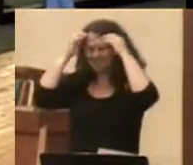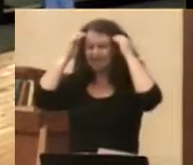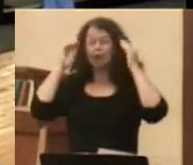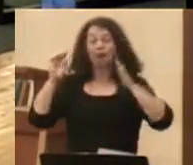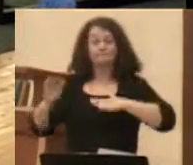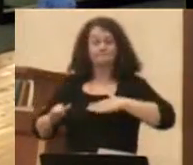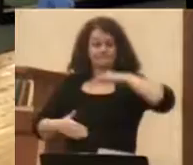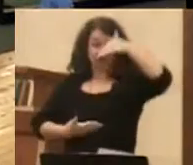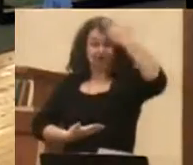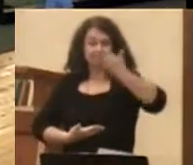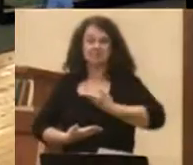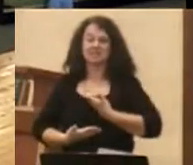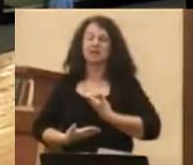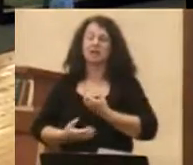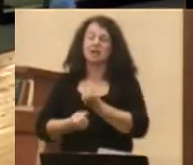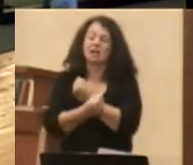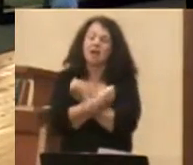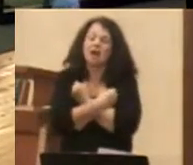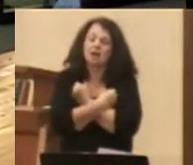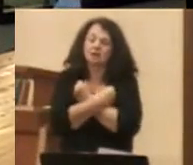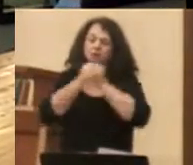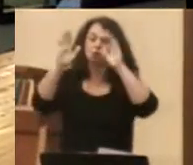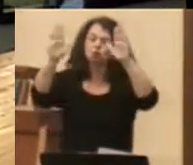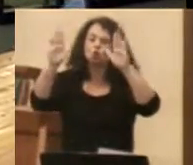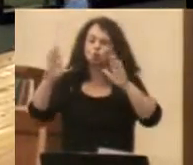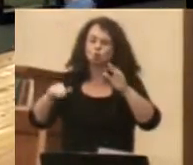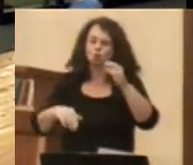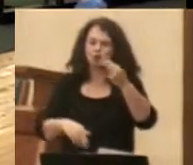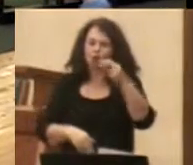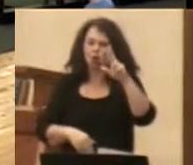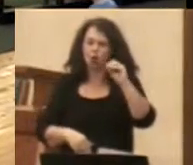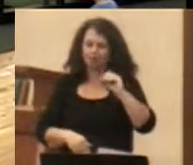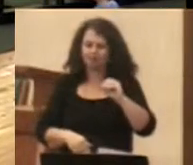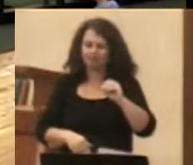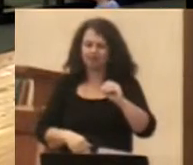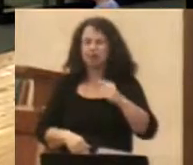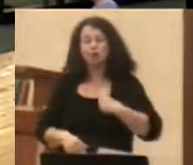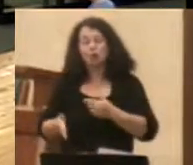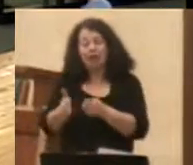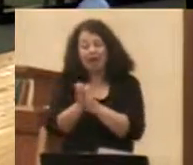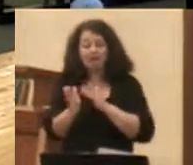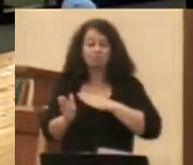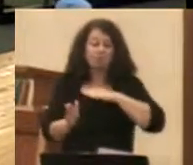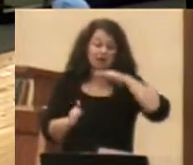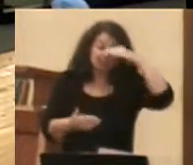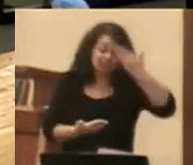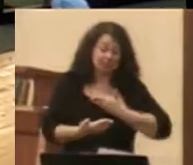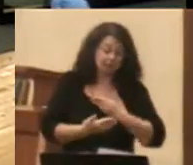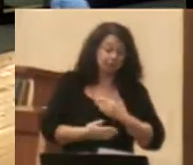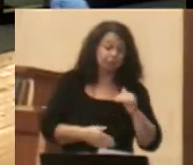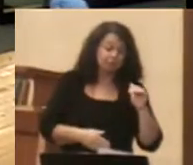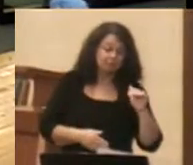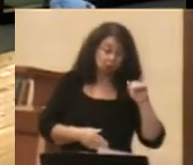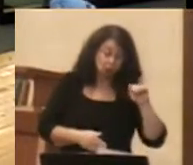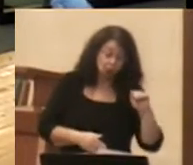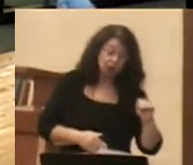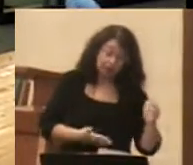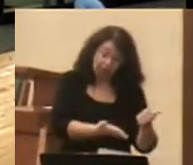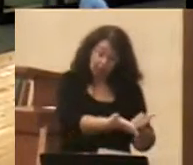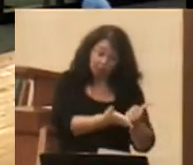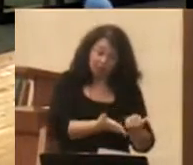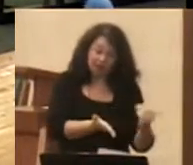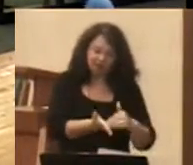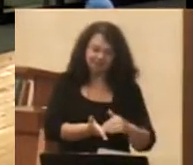is a huge fan of superheroes. And so I said, Eric, can you help me out with the children's word again? He said, sure, Mom. So he put together some examples